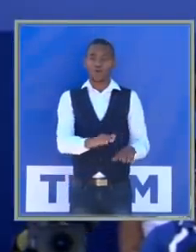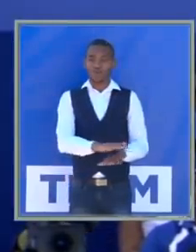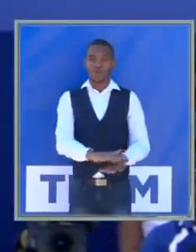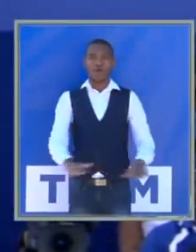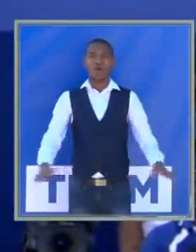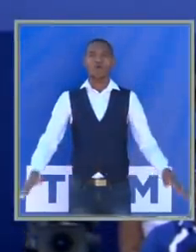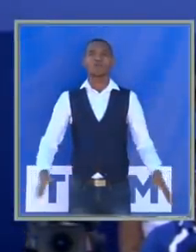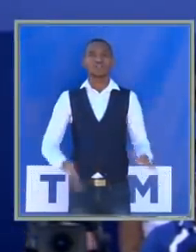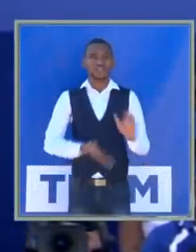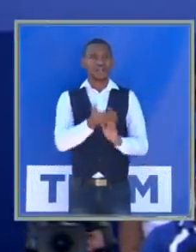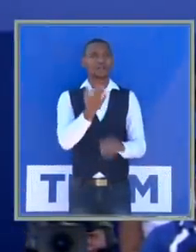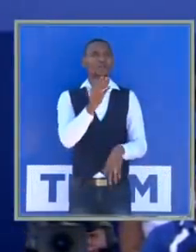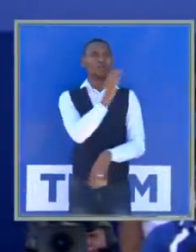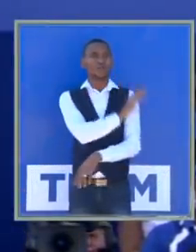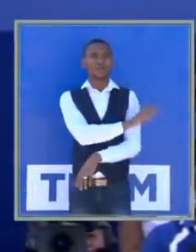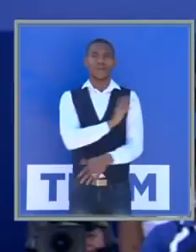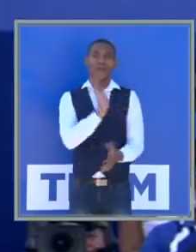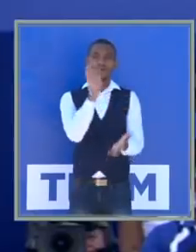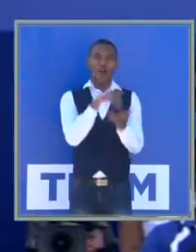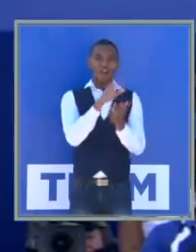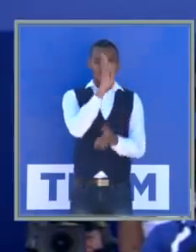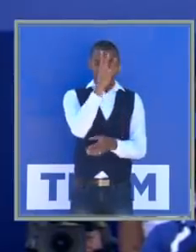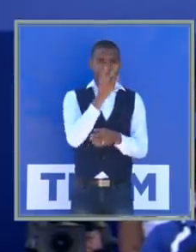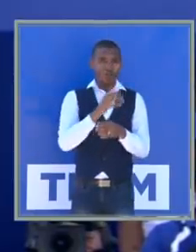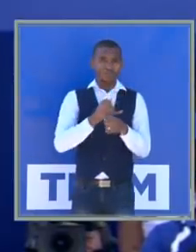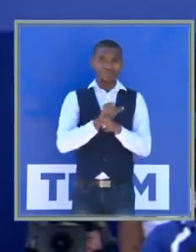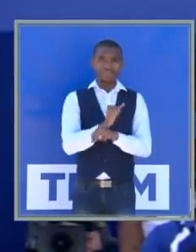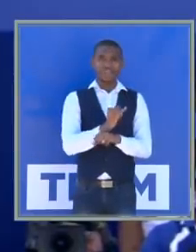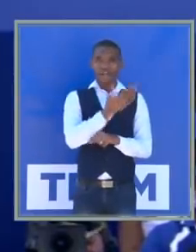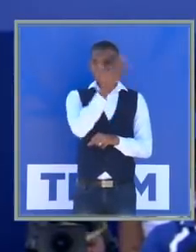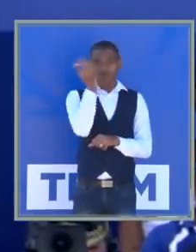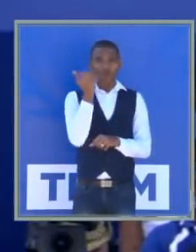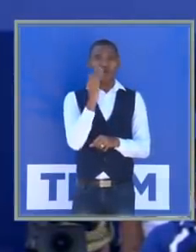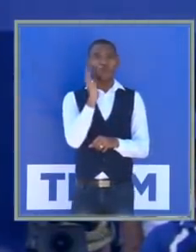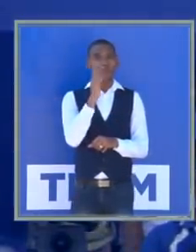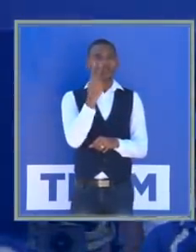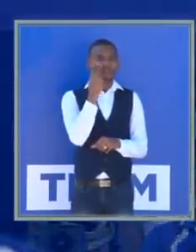Abanye baya emakliniki bafika ngo-4 abazi ukuthi bazobona udoctor.